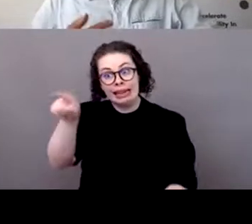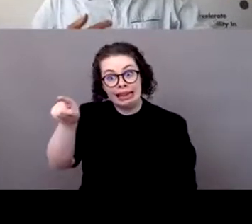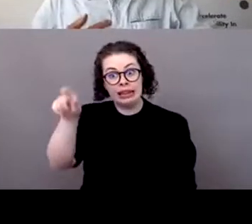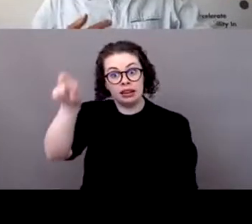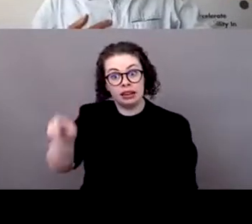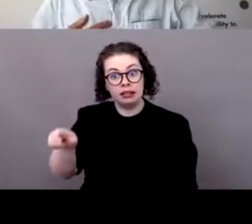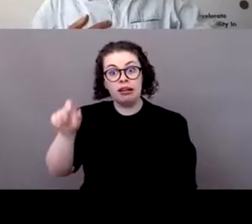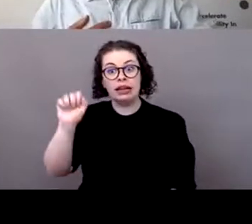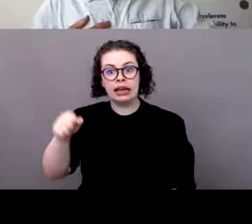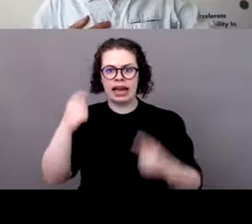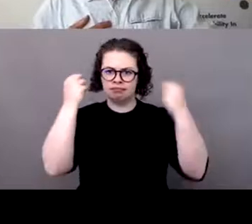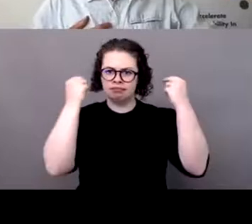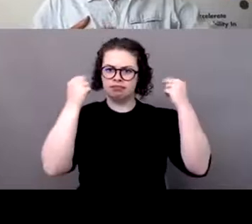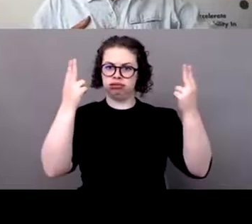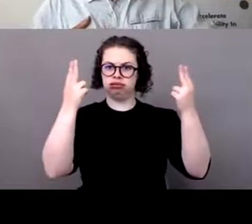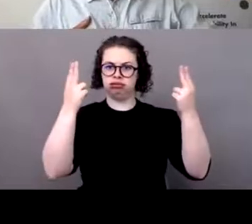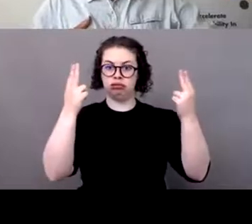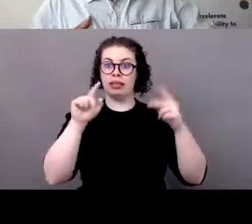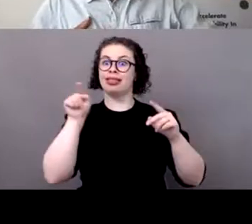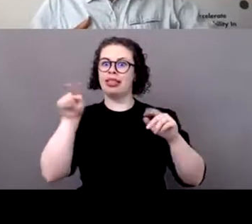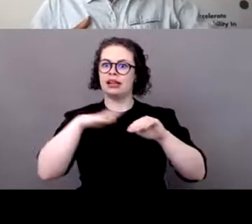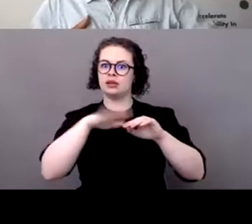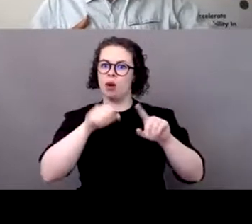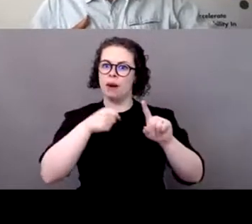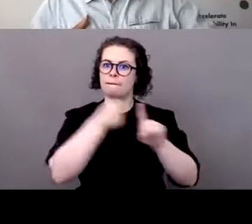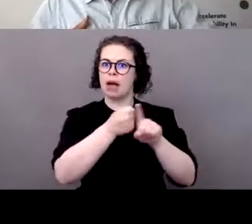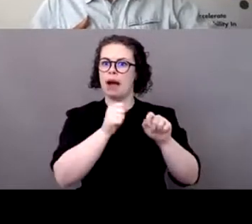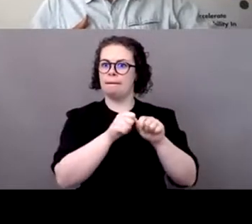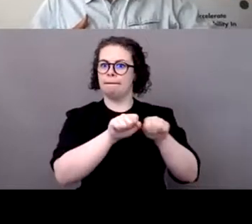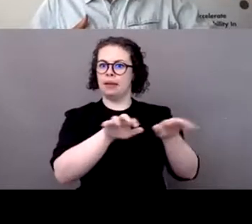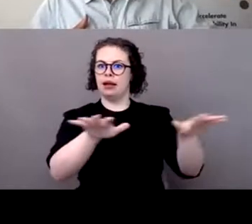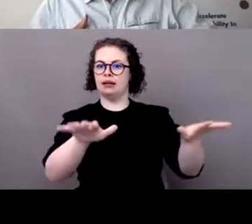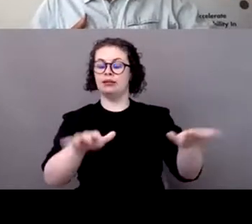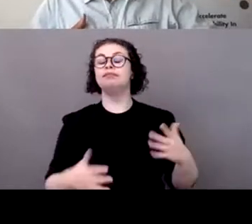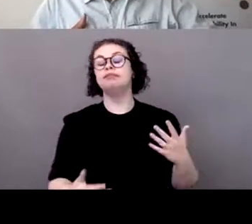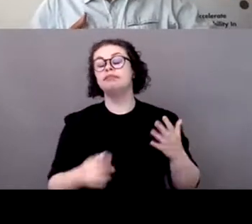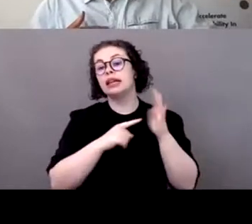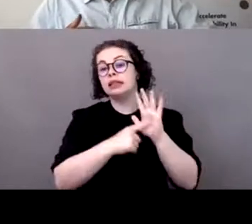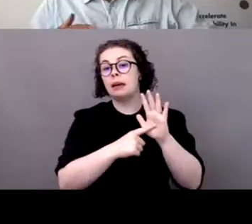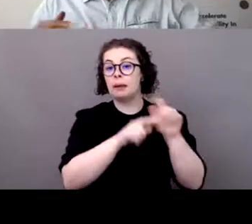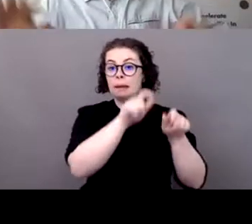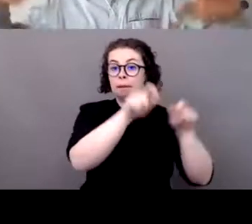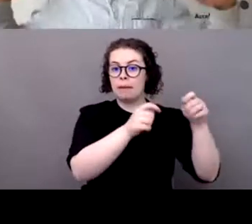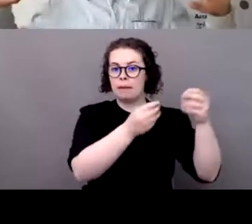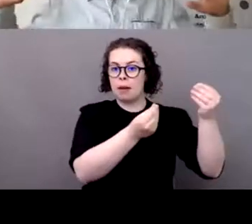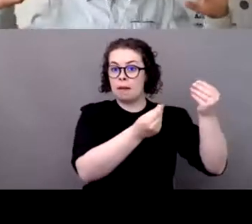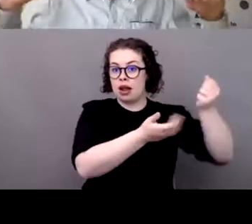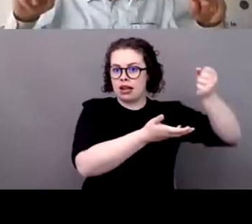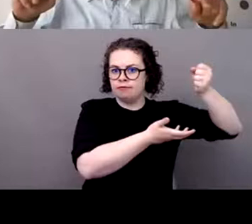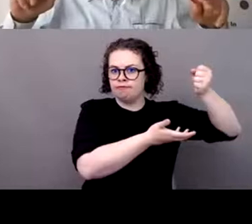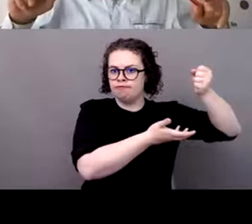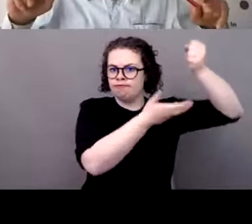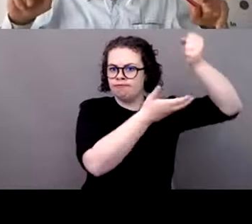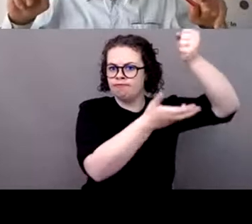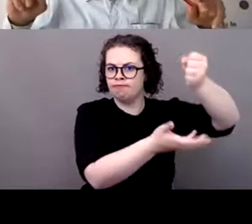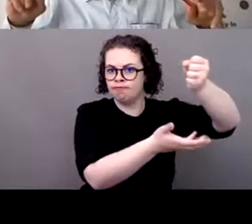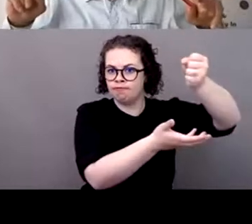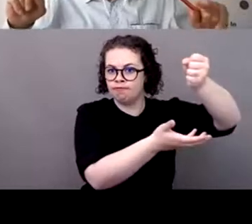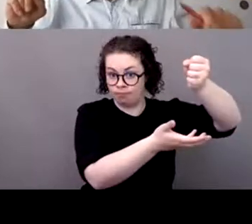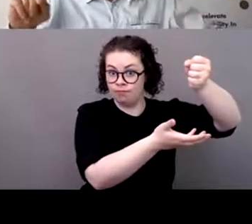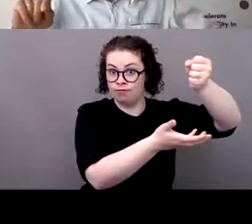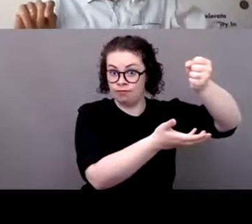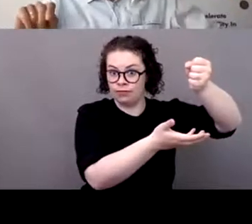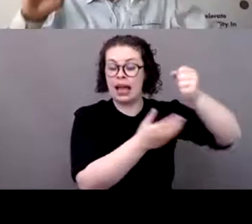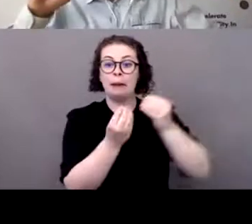I always see that when I start talking about sponsors and their impact on this whole discussion, it's immediately like, don't touch the